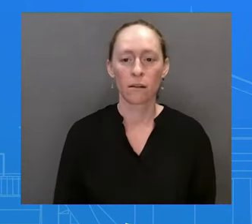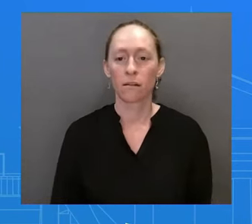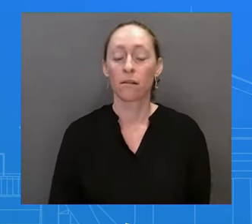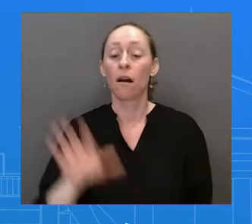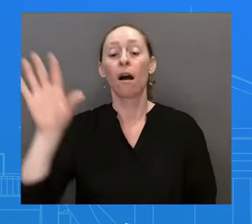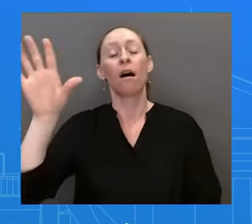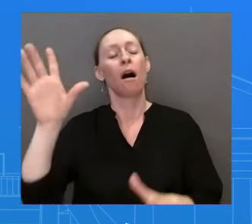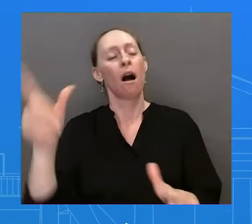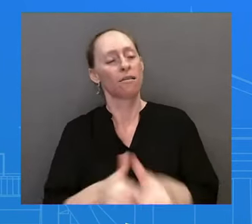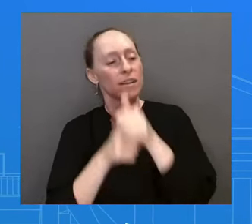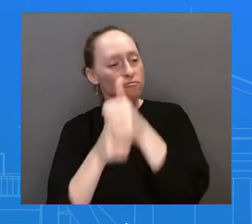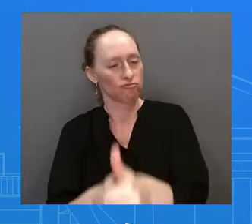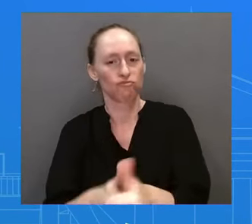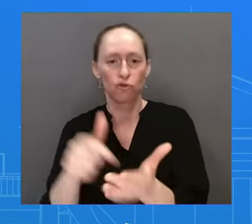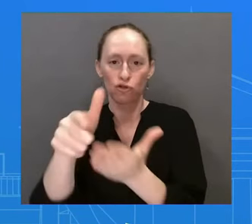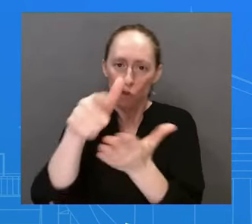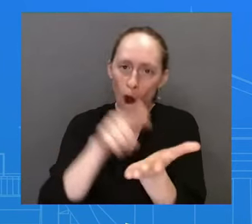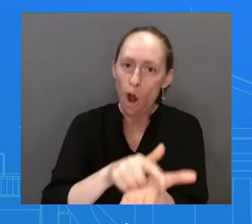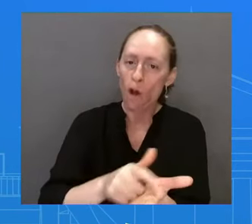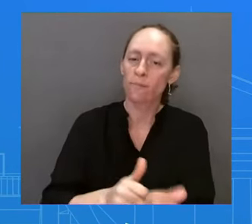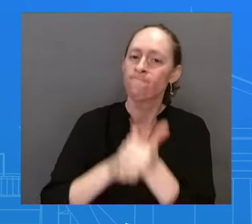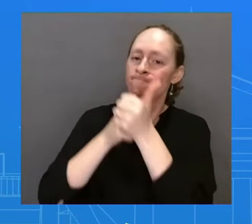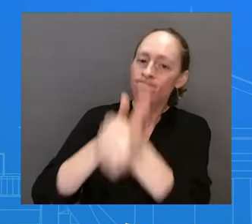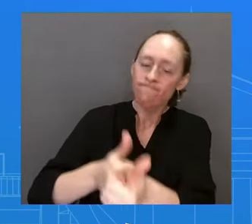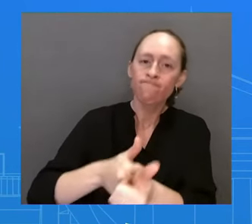takes very seriously his role as President of the United States